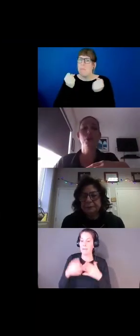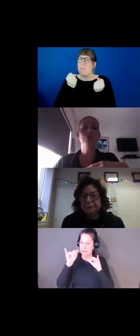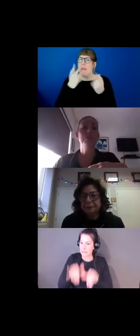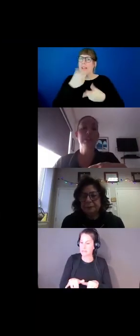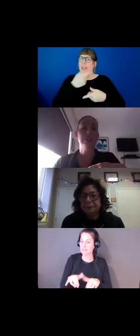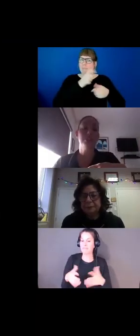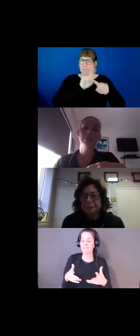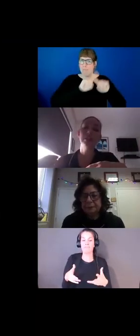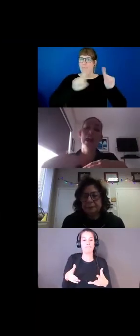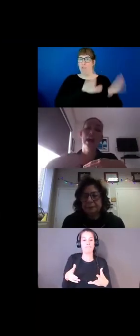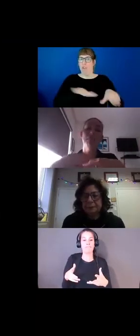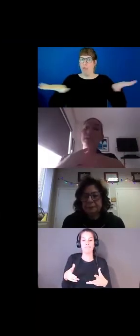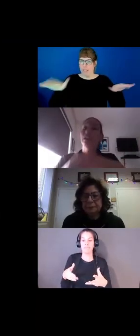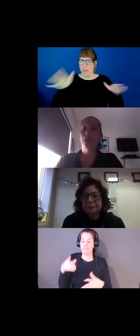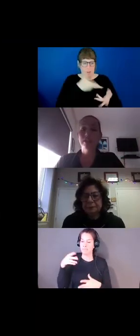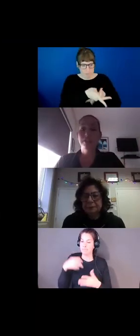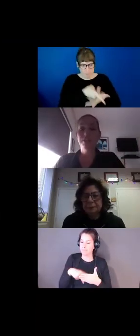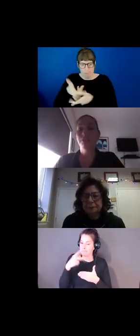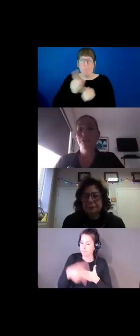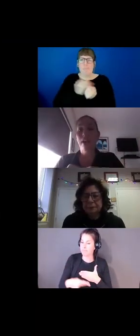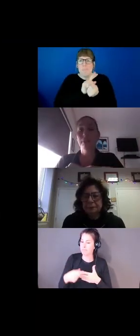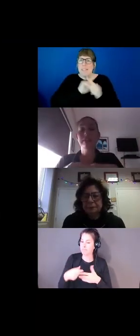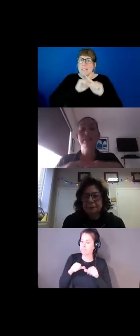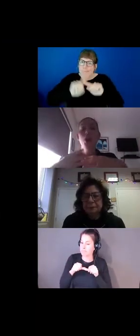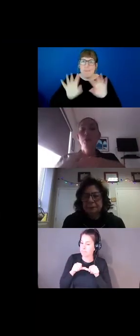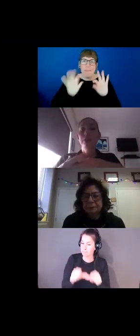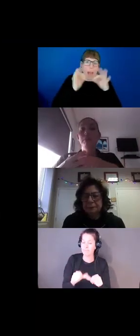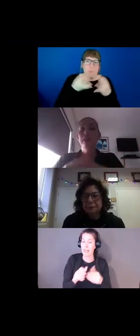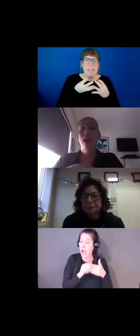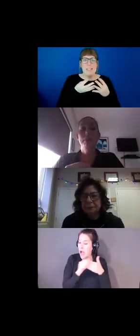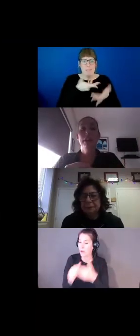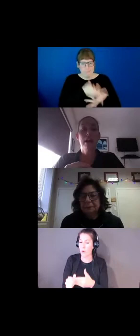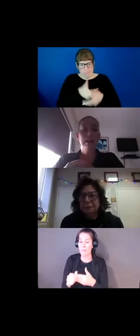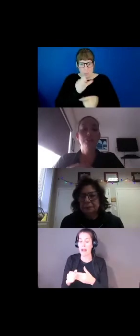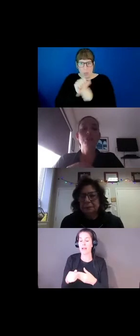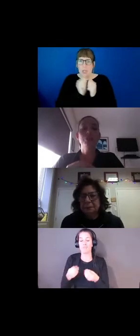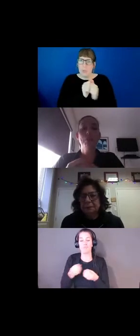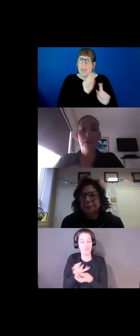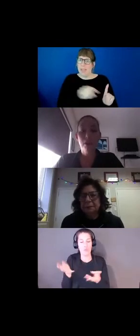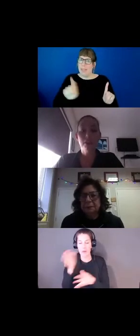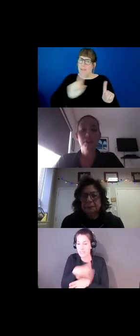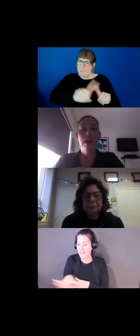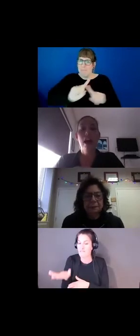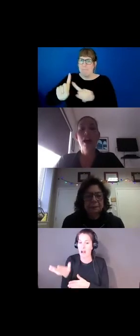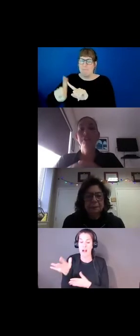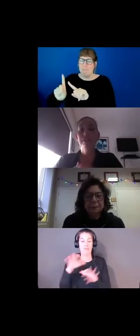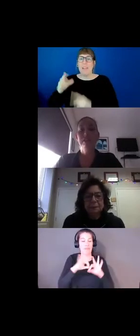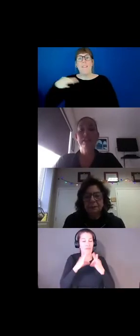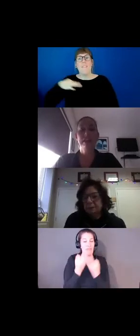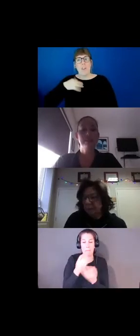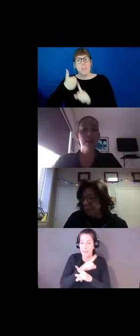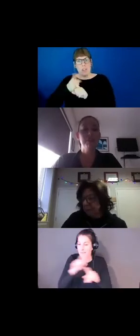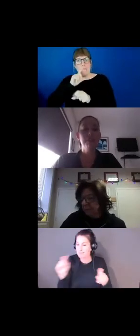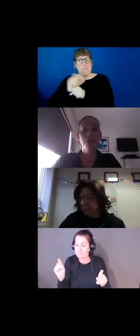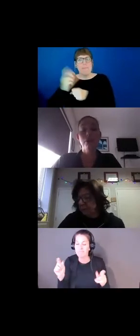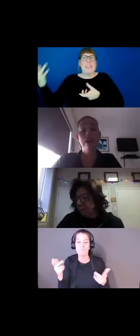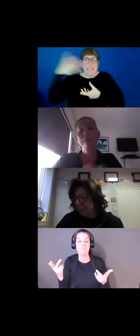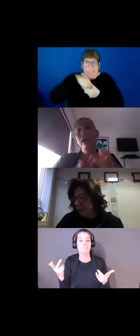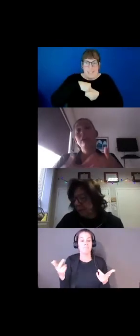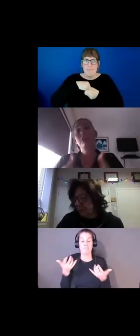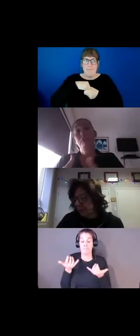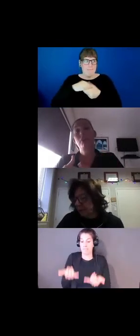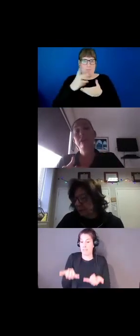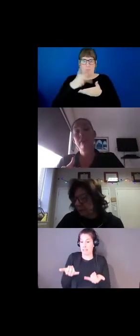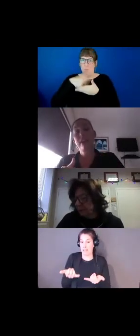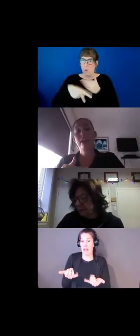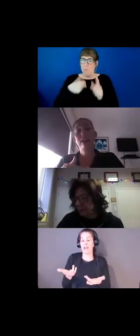children over the years, meeting lots of different families, really becoming an integral part of the success of the program,